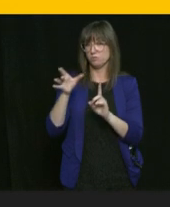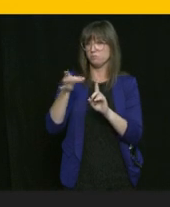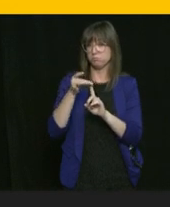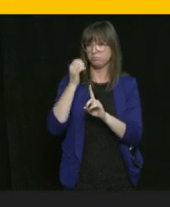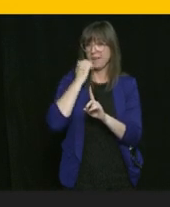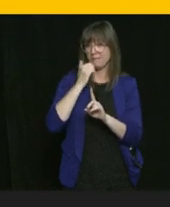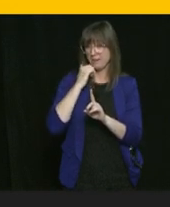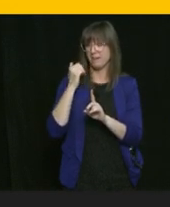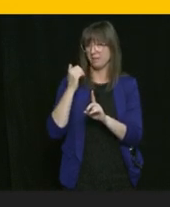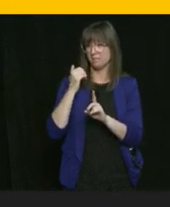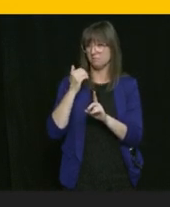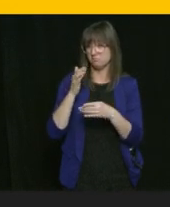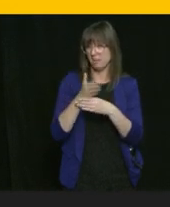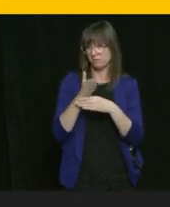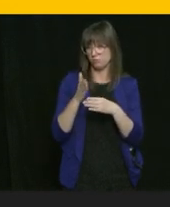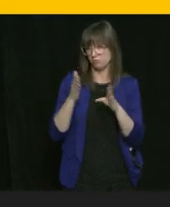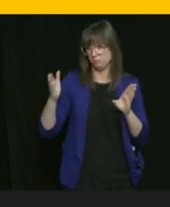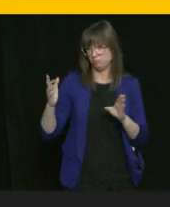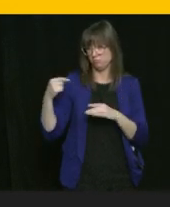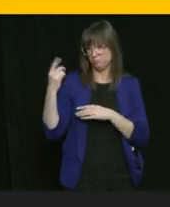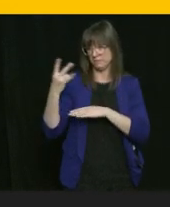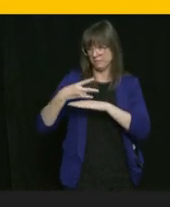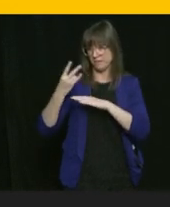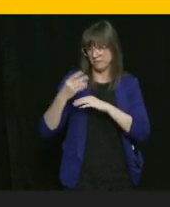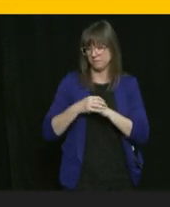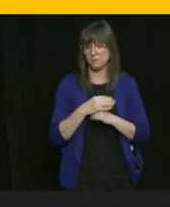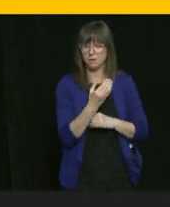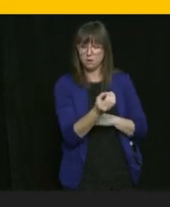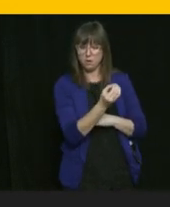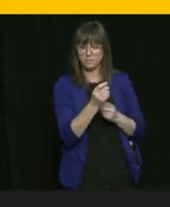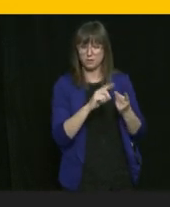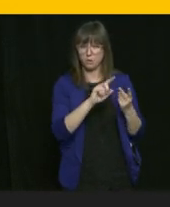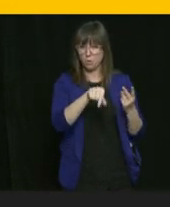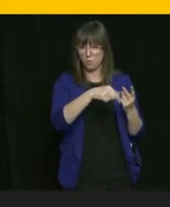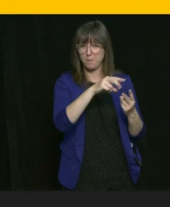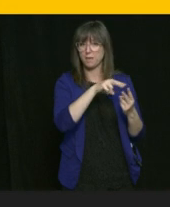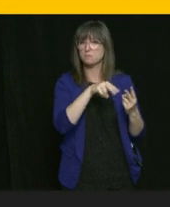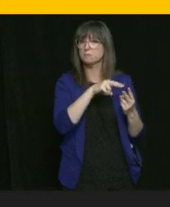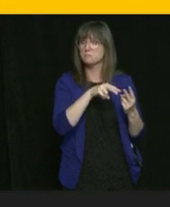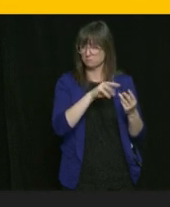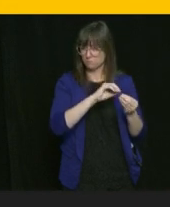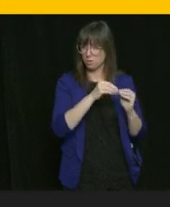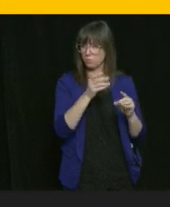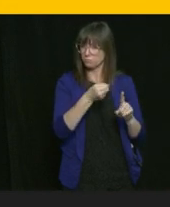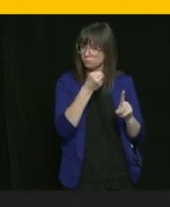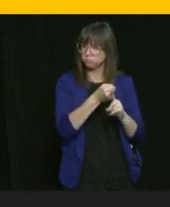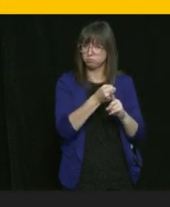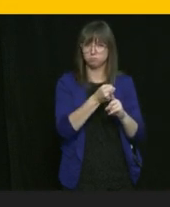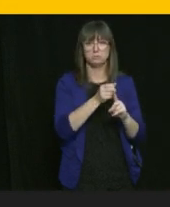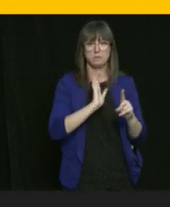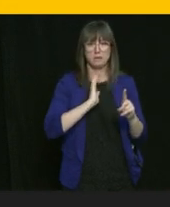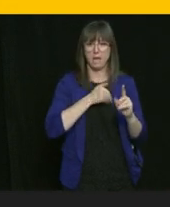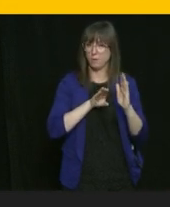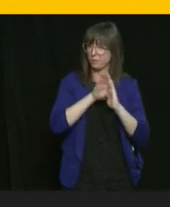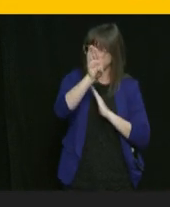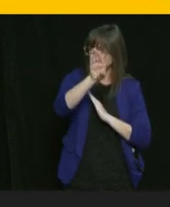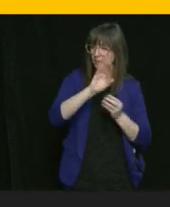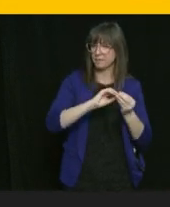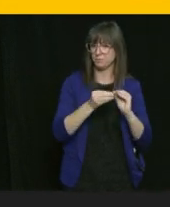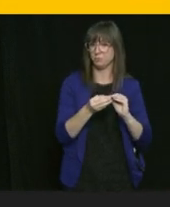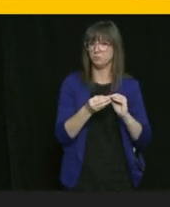last week. Quebec and Ontario case numbers significantly impact the national curve, accounting